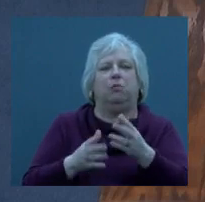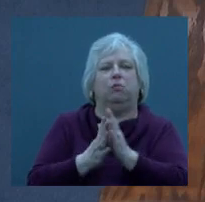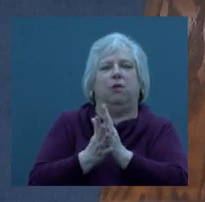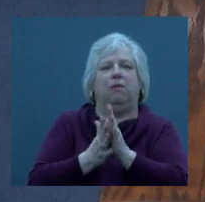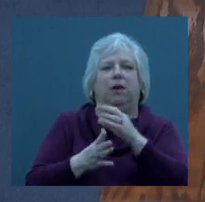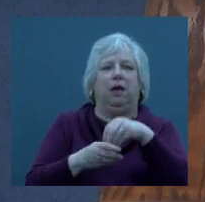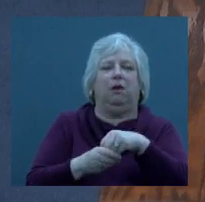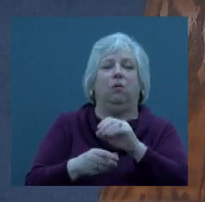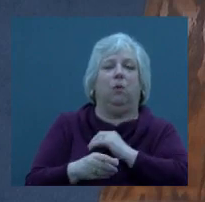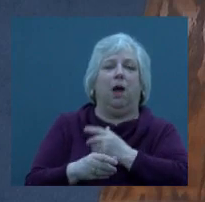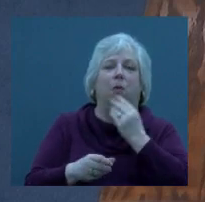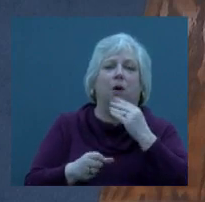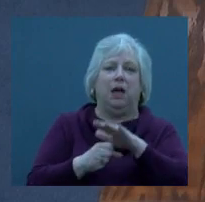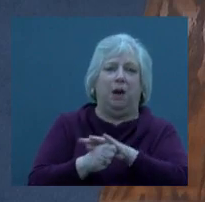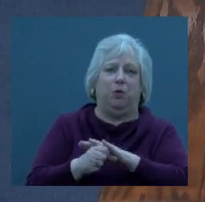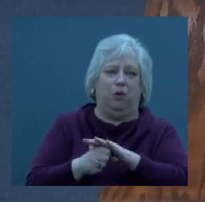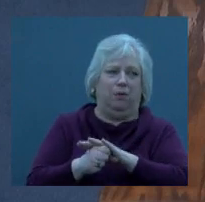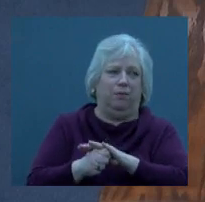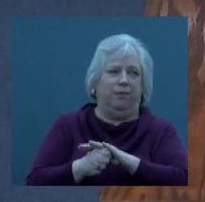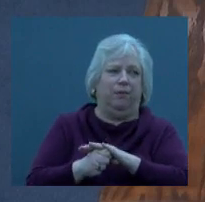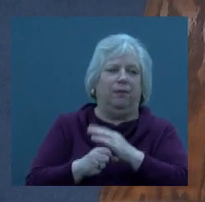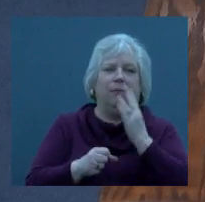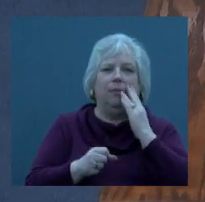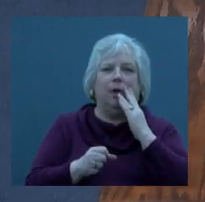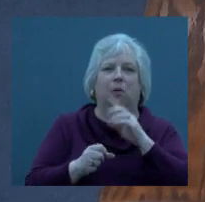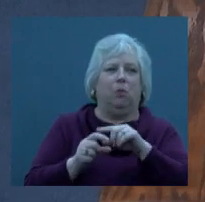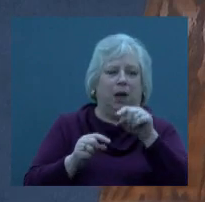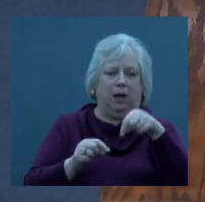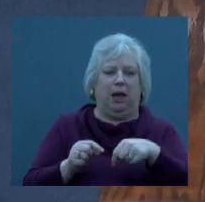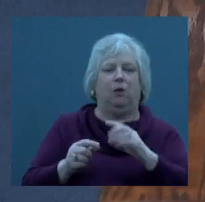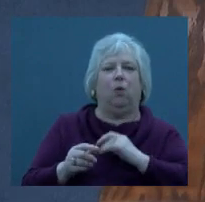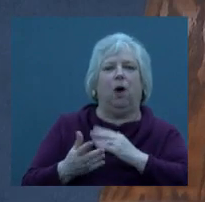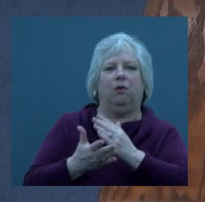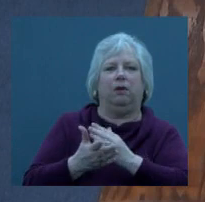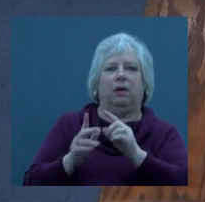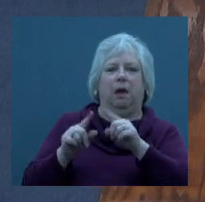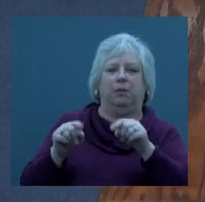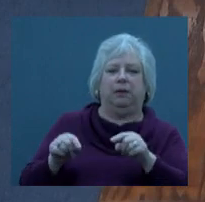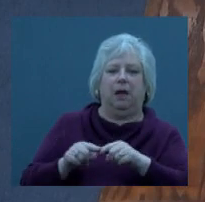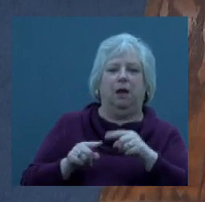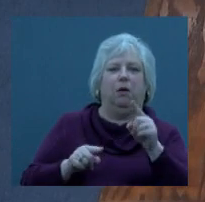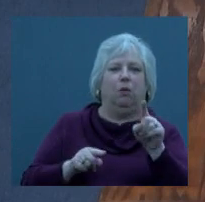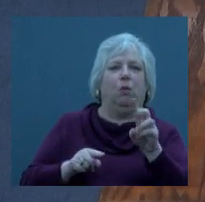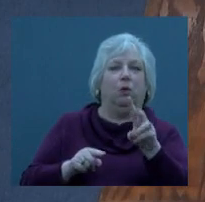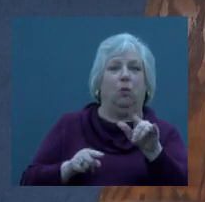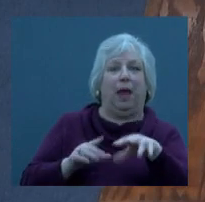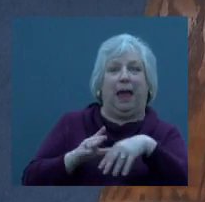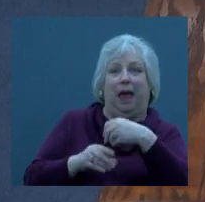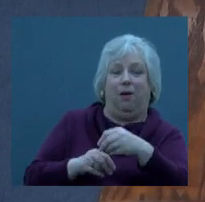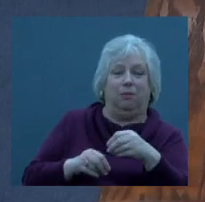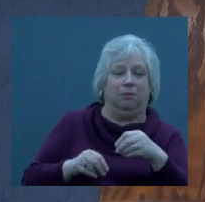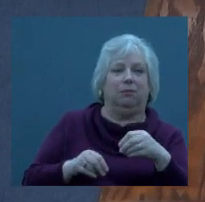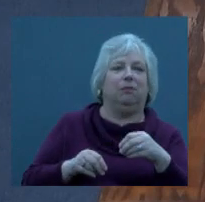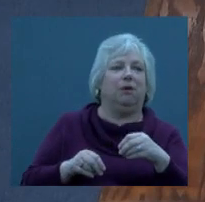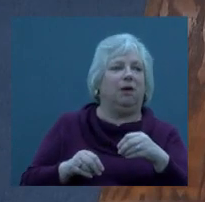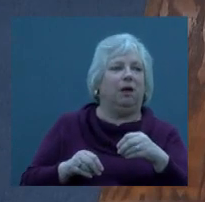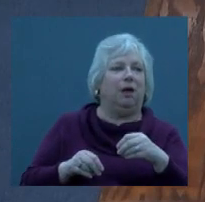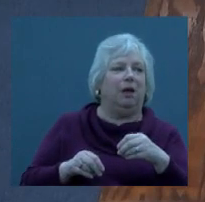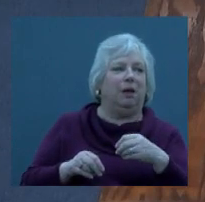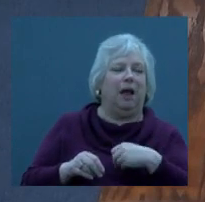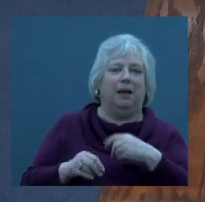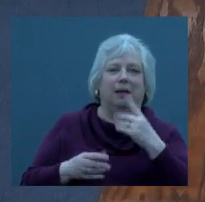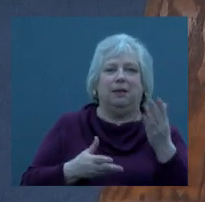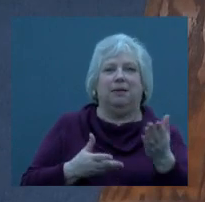our neighborhood. I know when I go down to our stop sign now on that one way out Alvin spoke about, that I take my milk